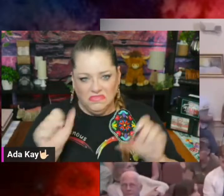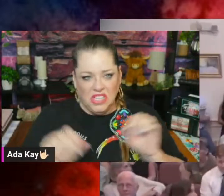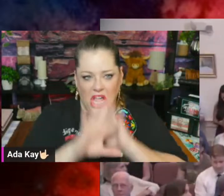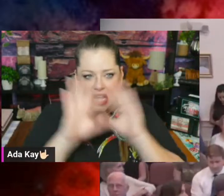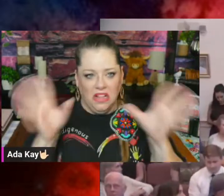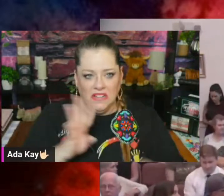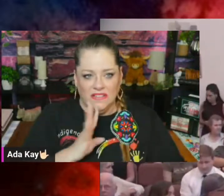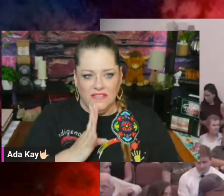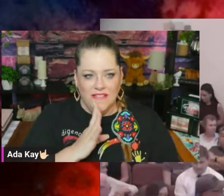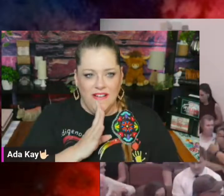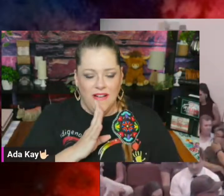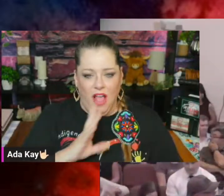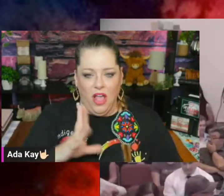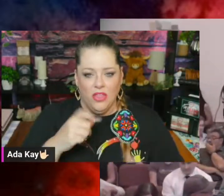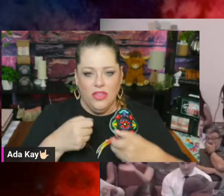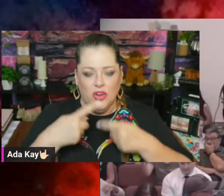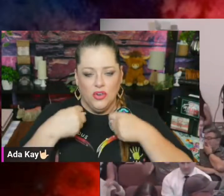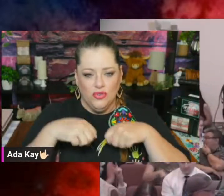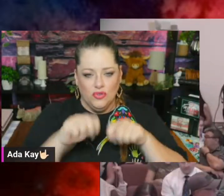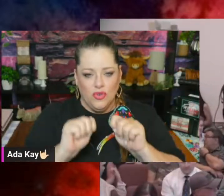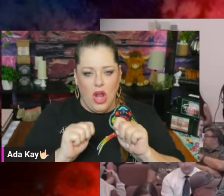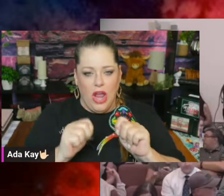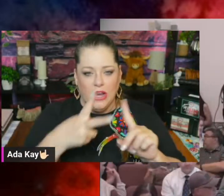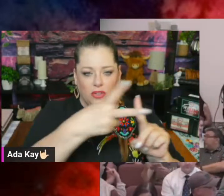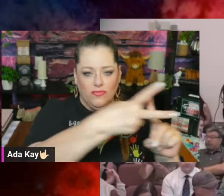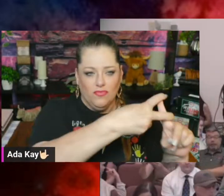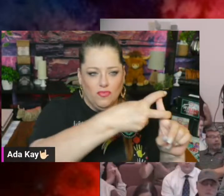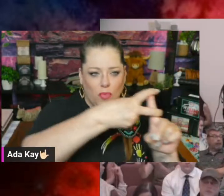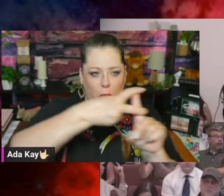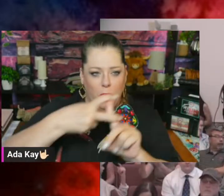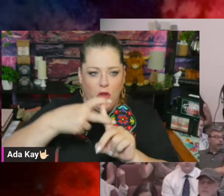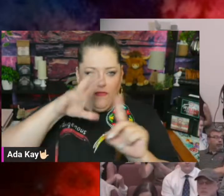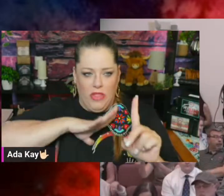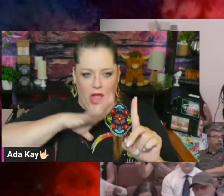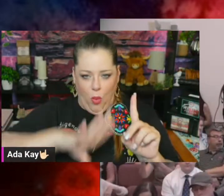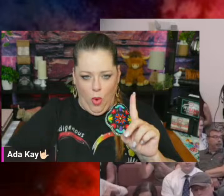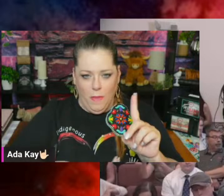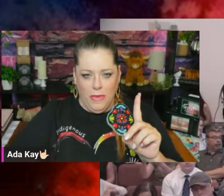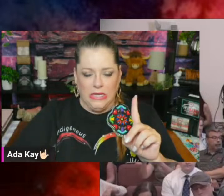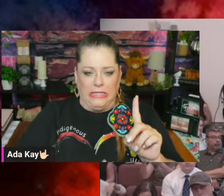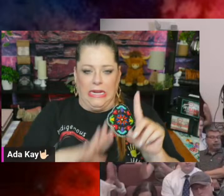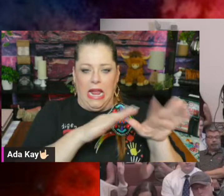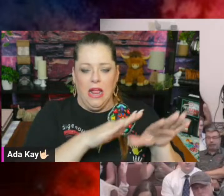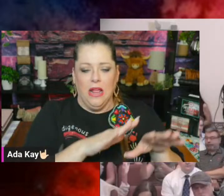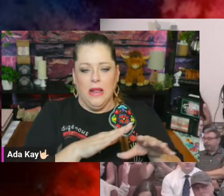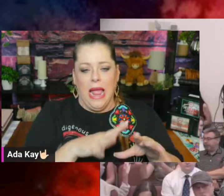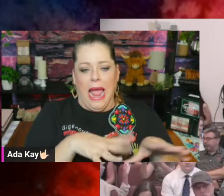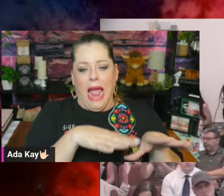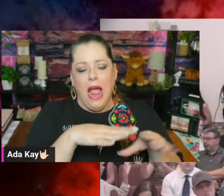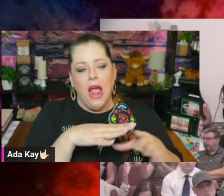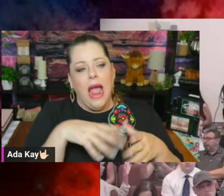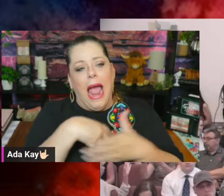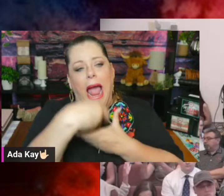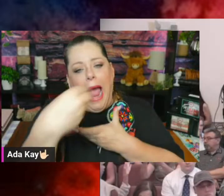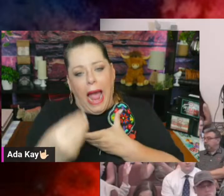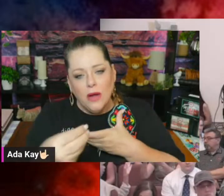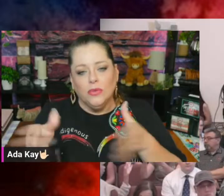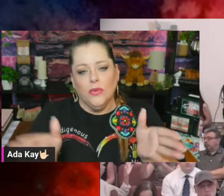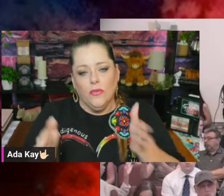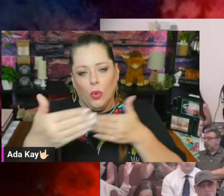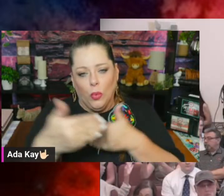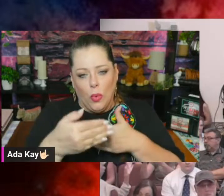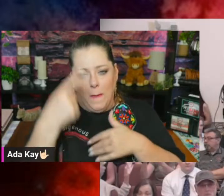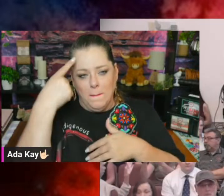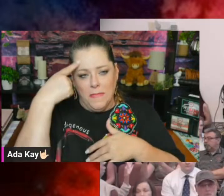Can we just start our meeting? I'm upset because I feel I'm just being. No, you're standing in front of